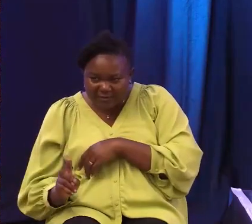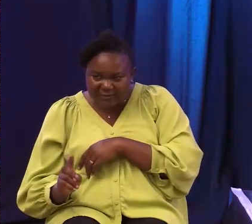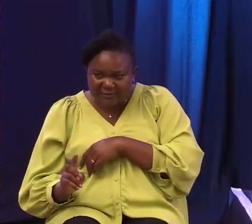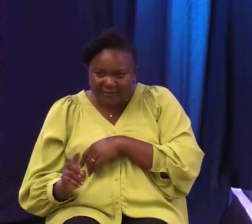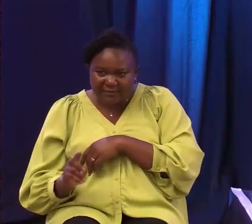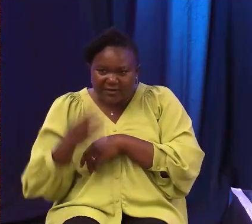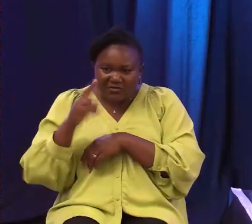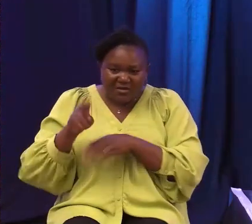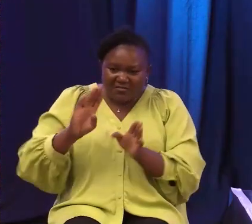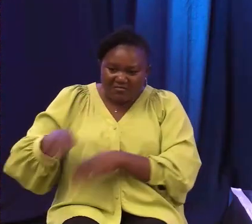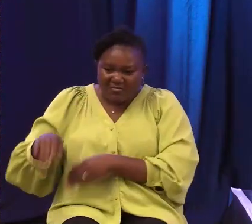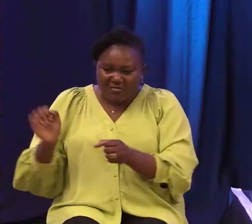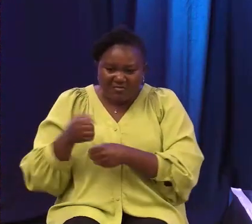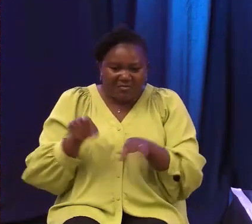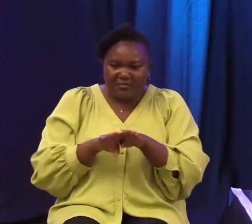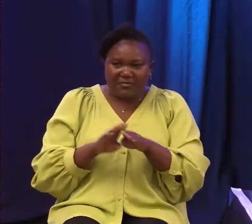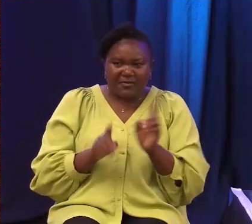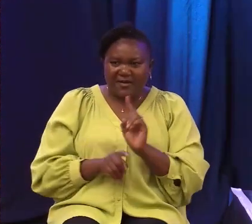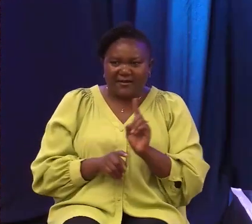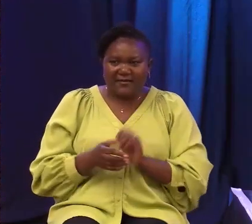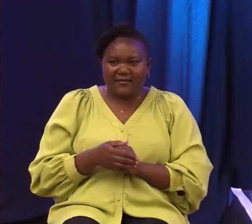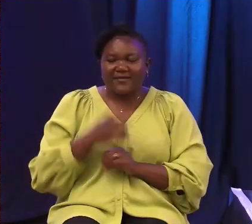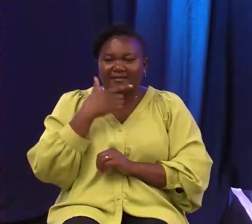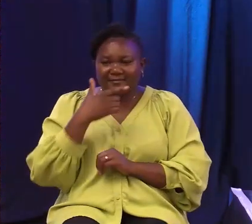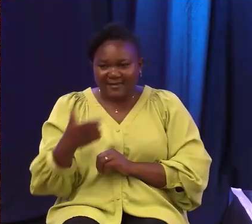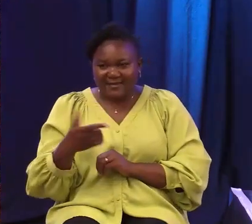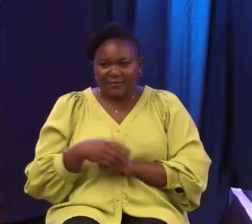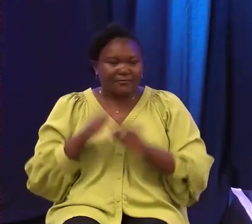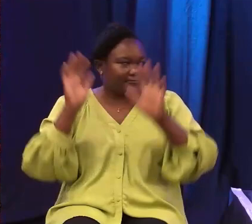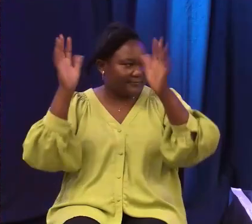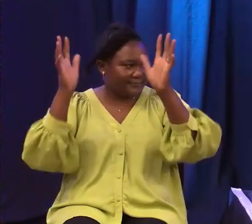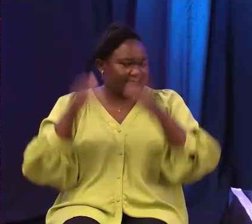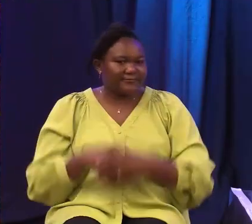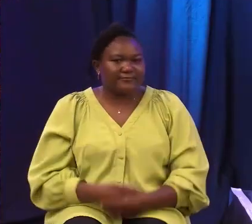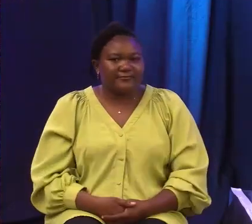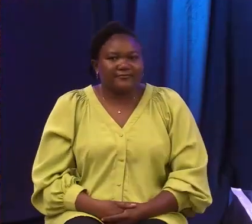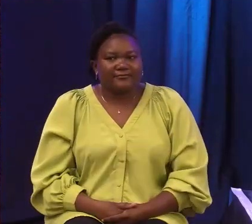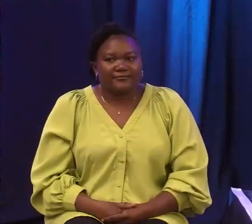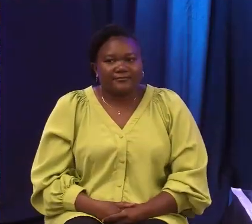not dwell on what you can't. Thank you.